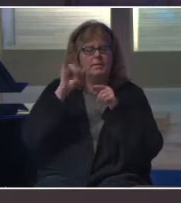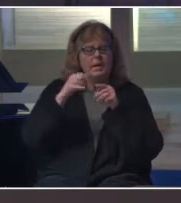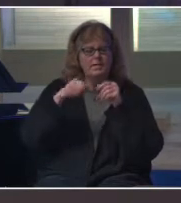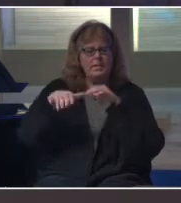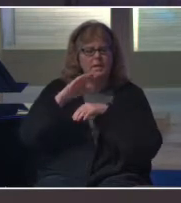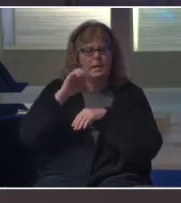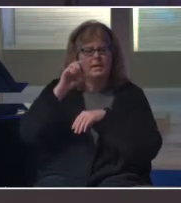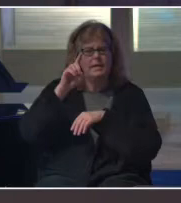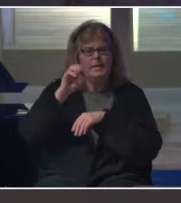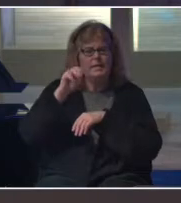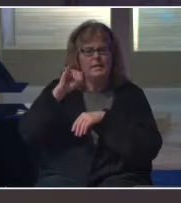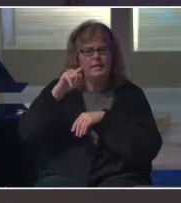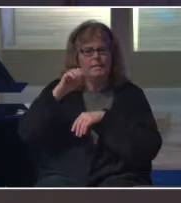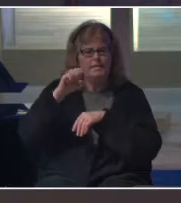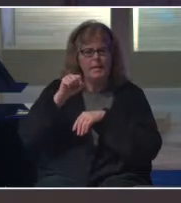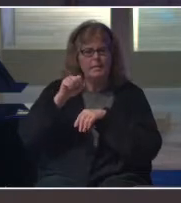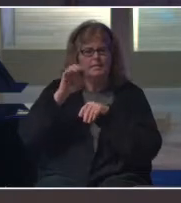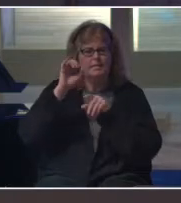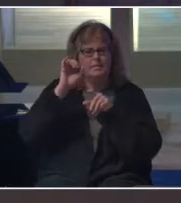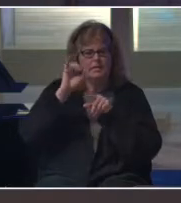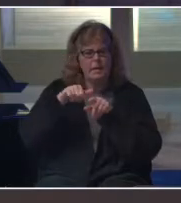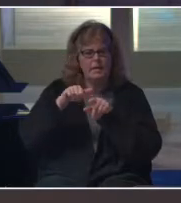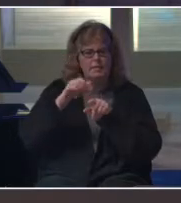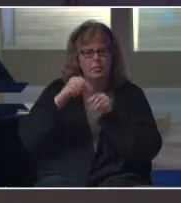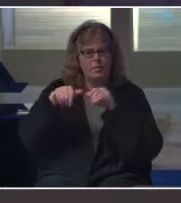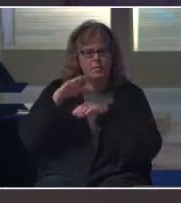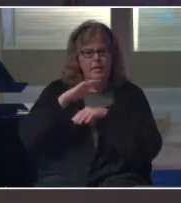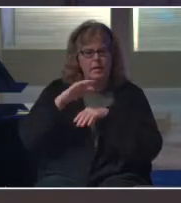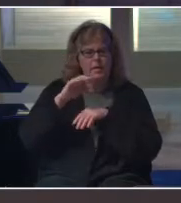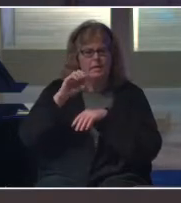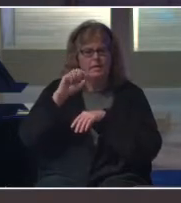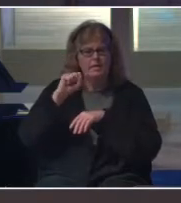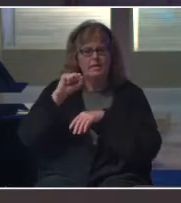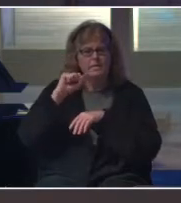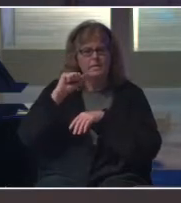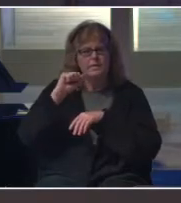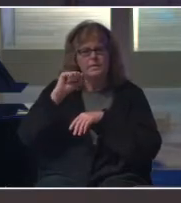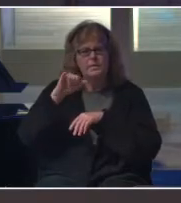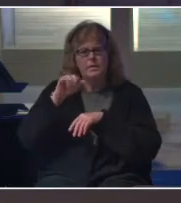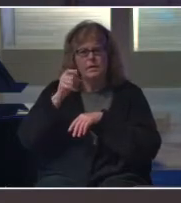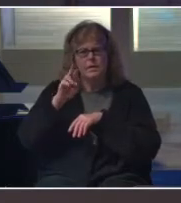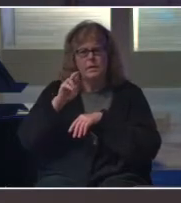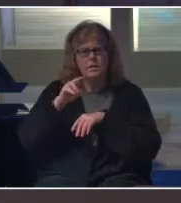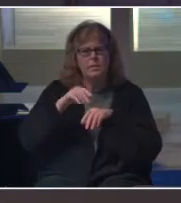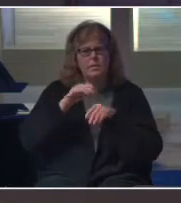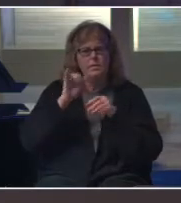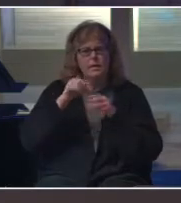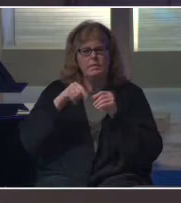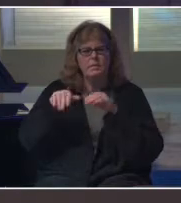the Edomites. That's where the land of Seir is. That's the land